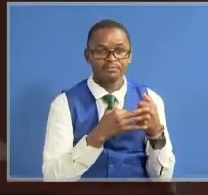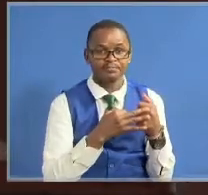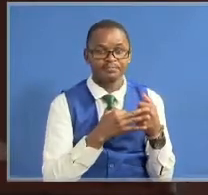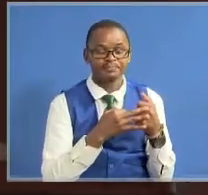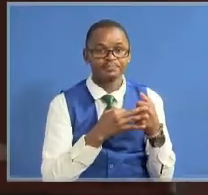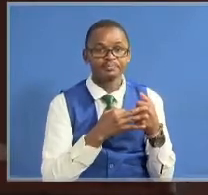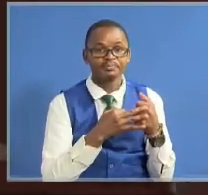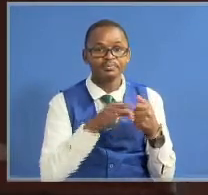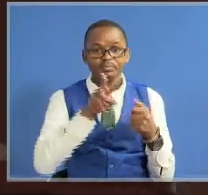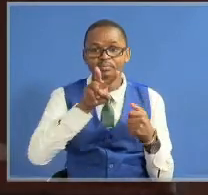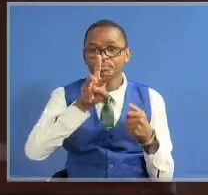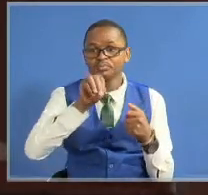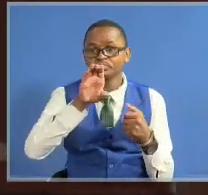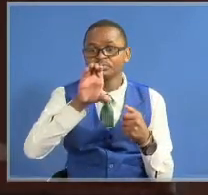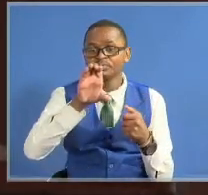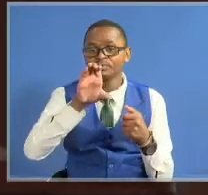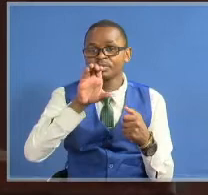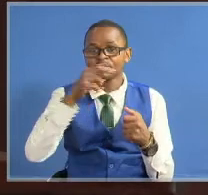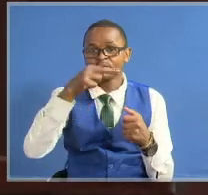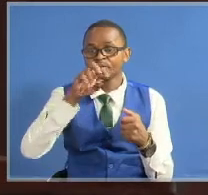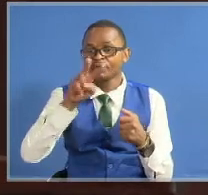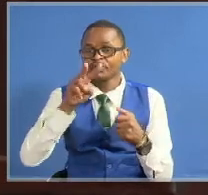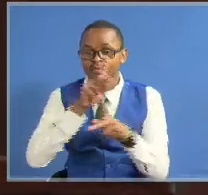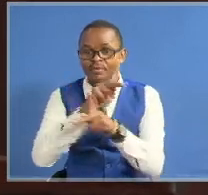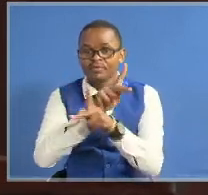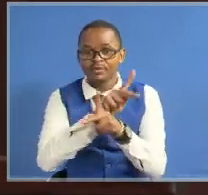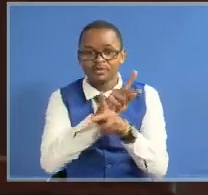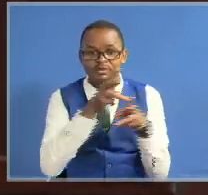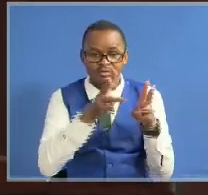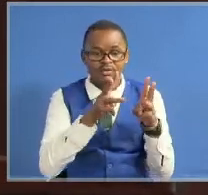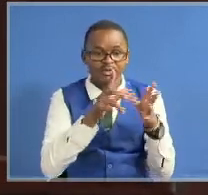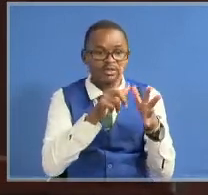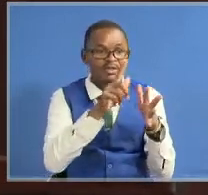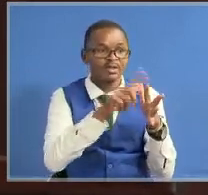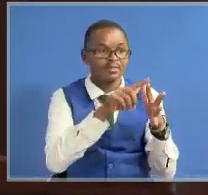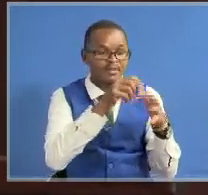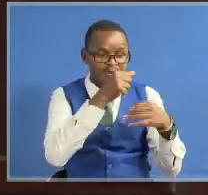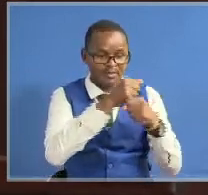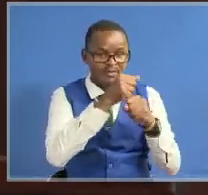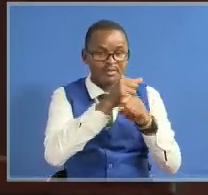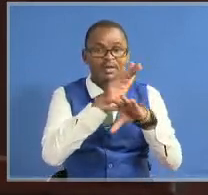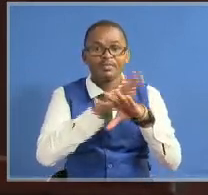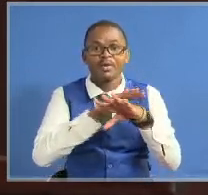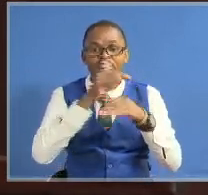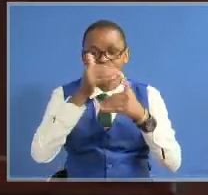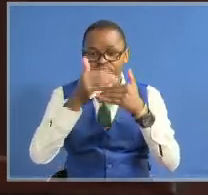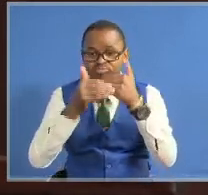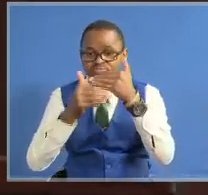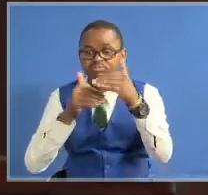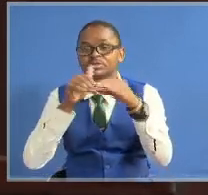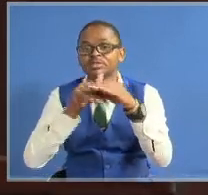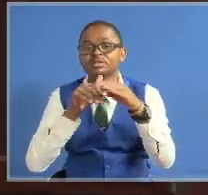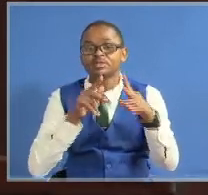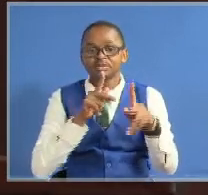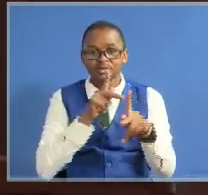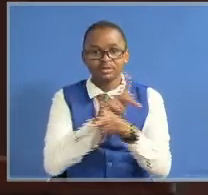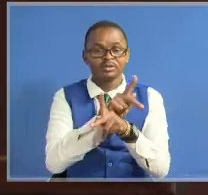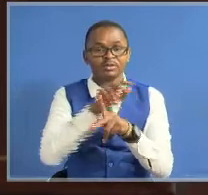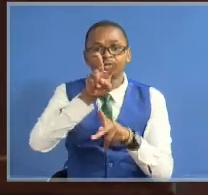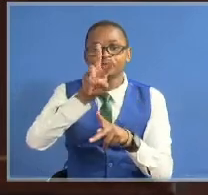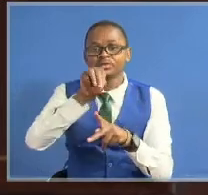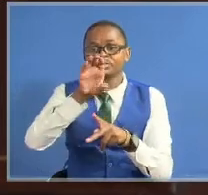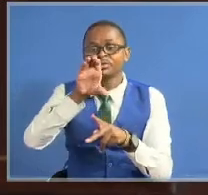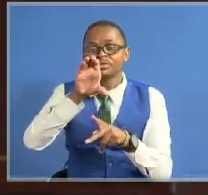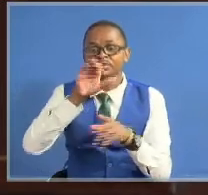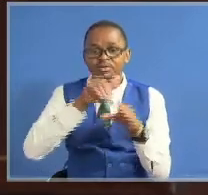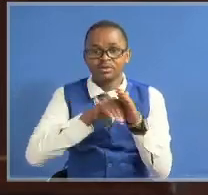implemented VMMC as a HIV prevention measure. Since then, Kenya has made impressive progress in implementing VMMC